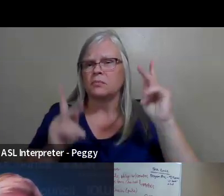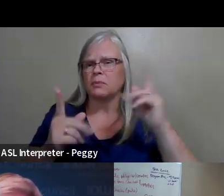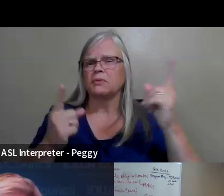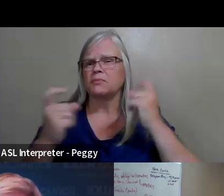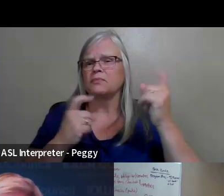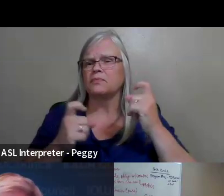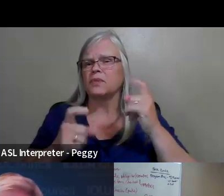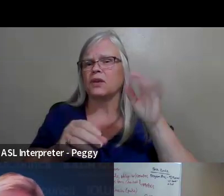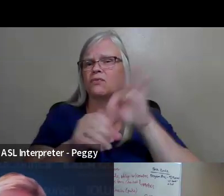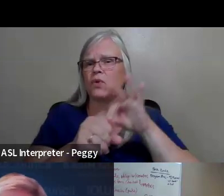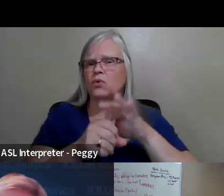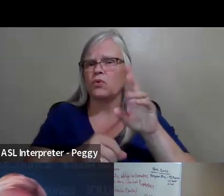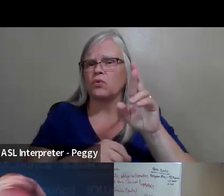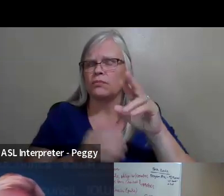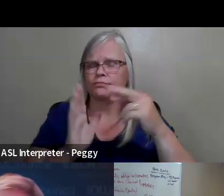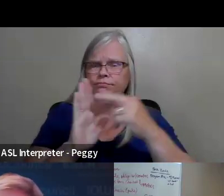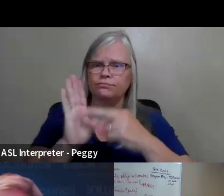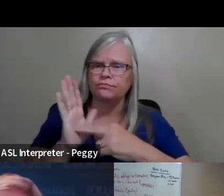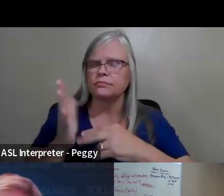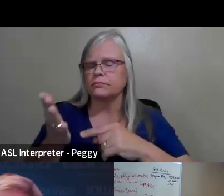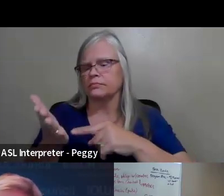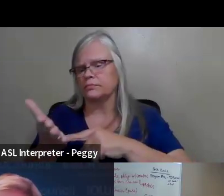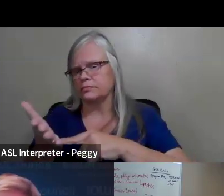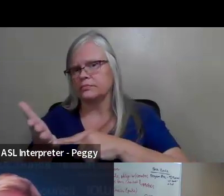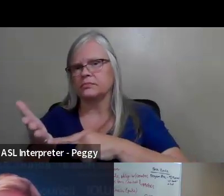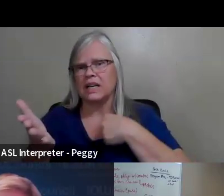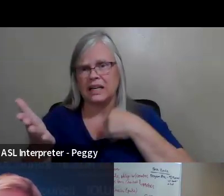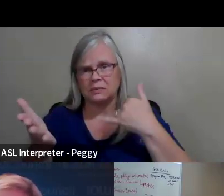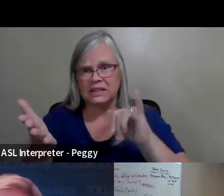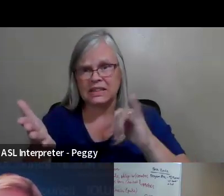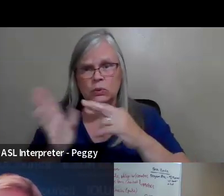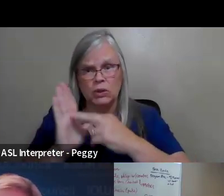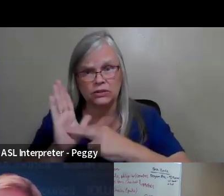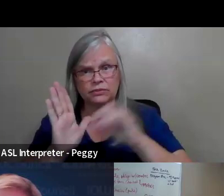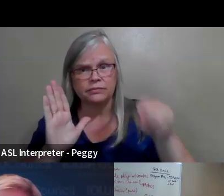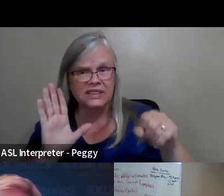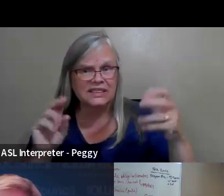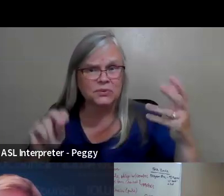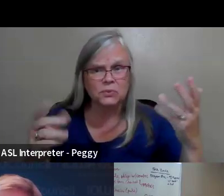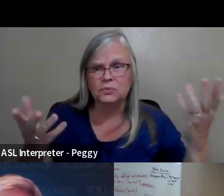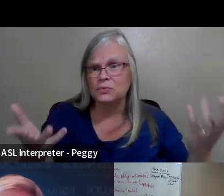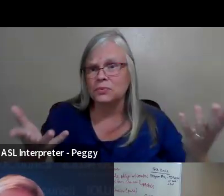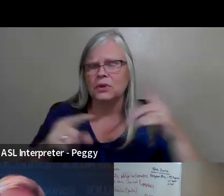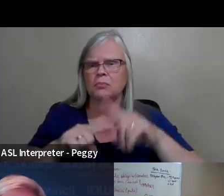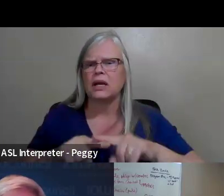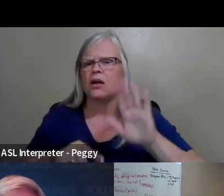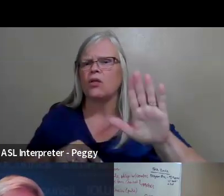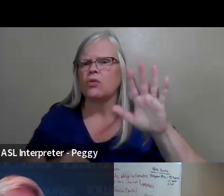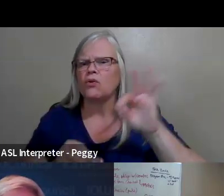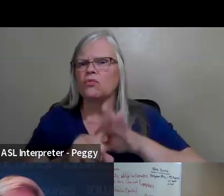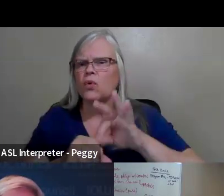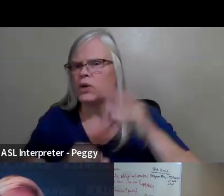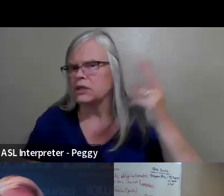voter, registration and people making sure that they're still registered based on their voting history.